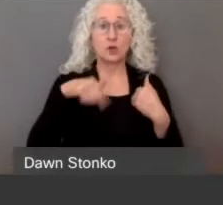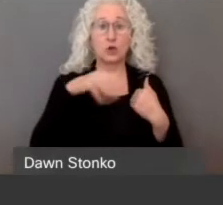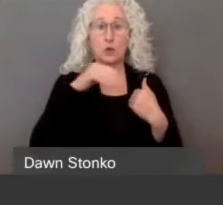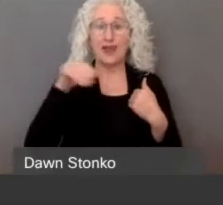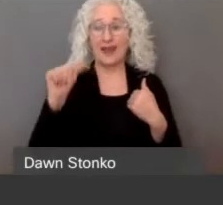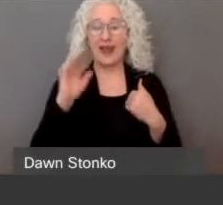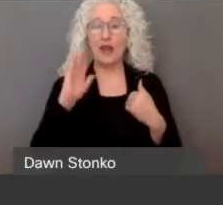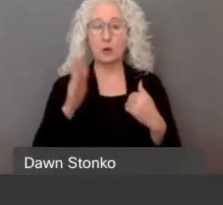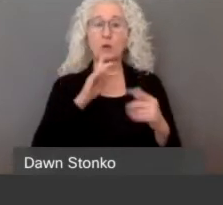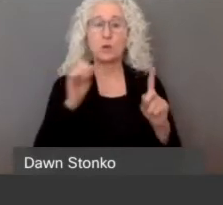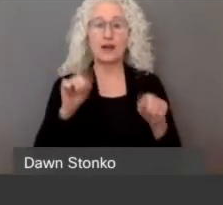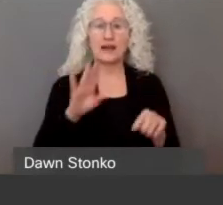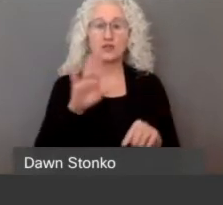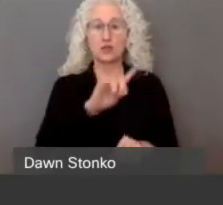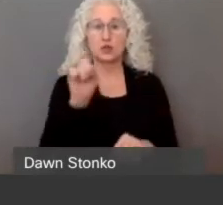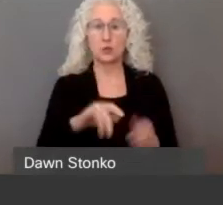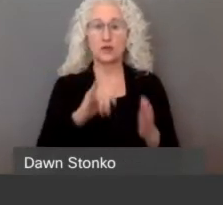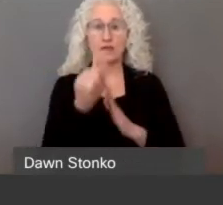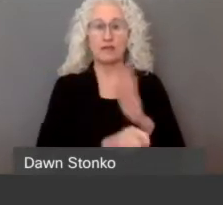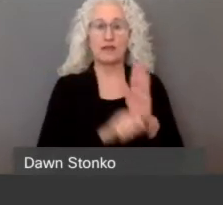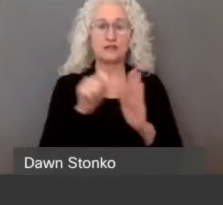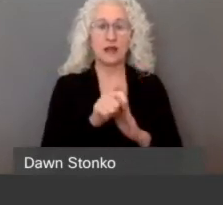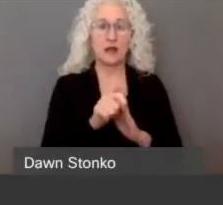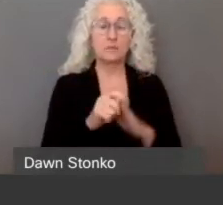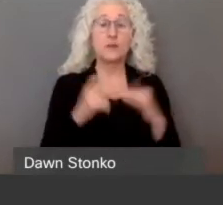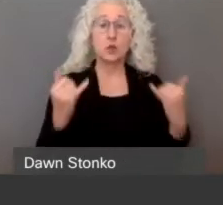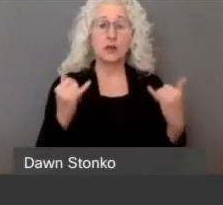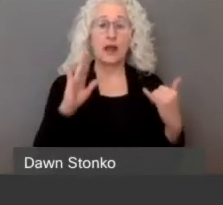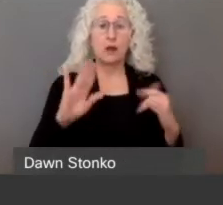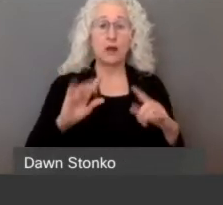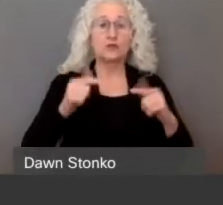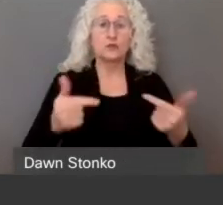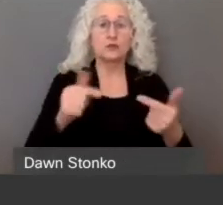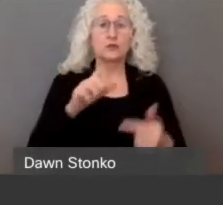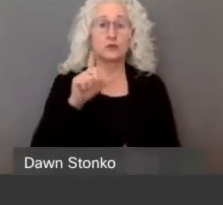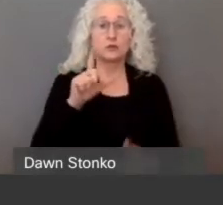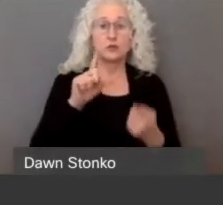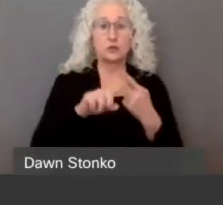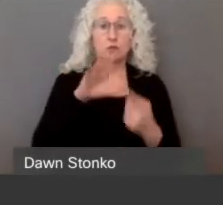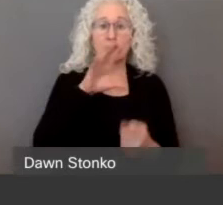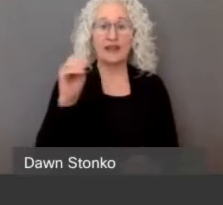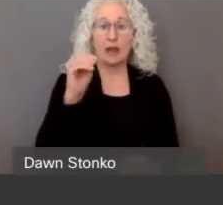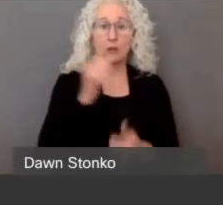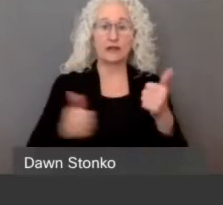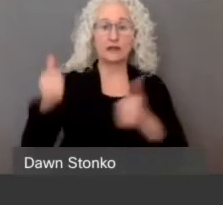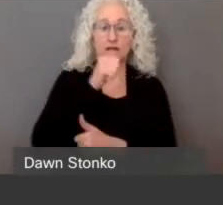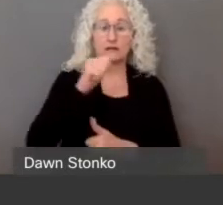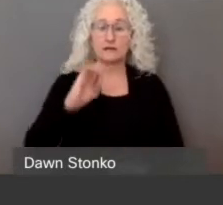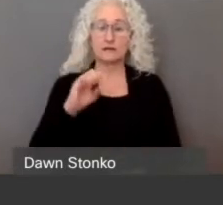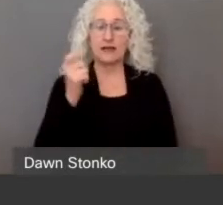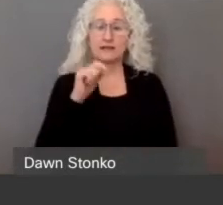we will get to your questions at that time. Now I will turn it over to the County Executive.